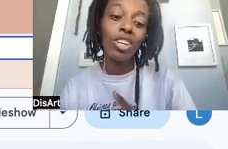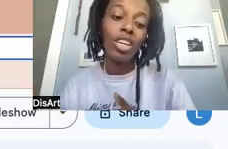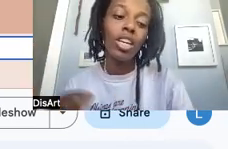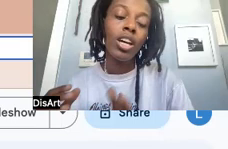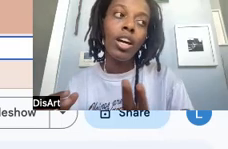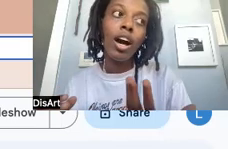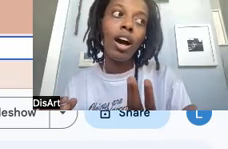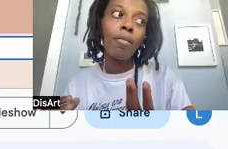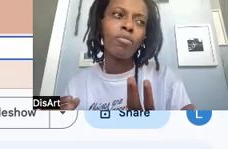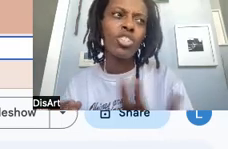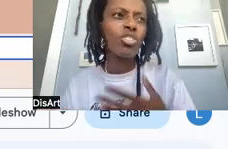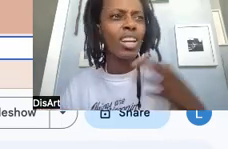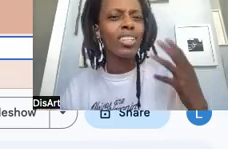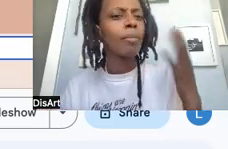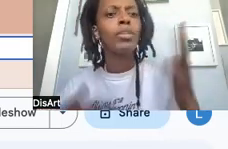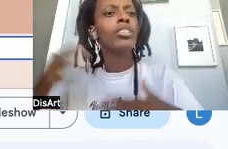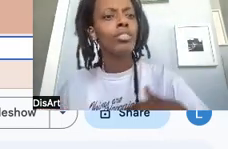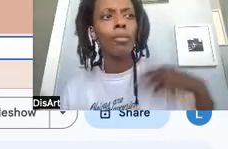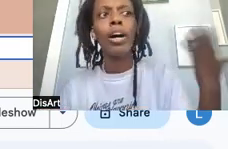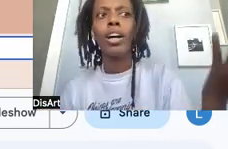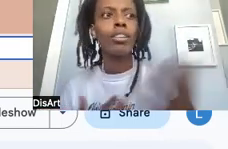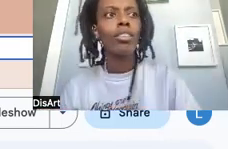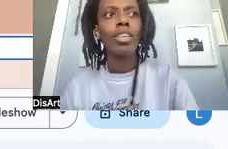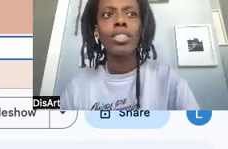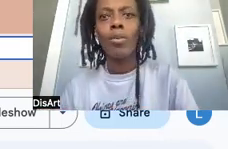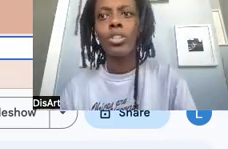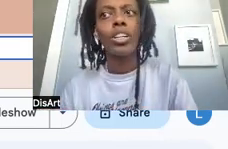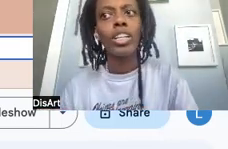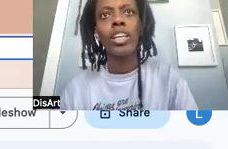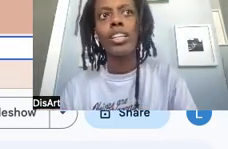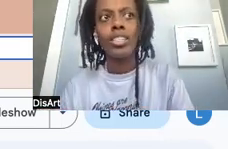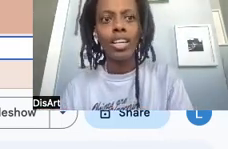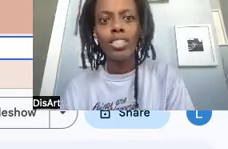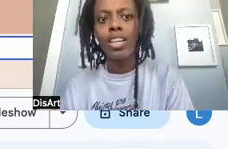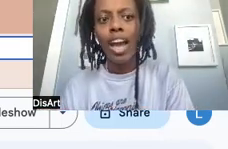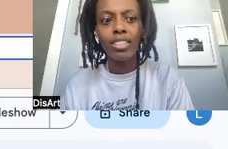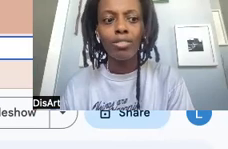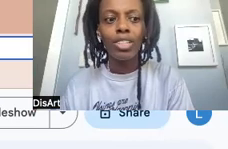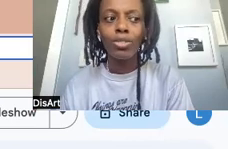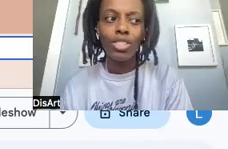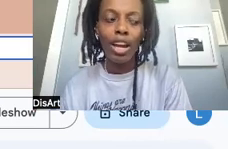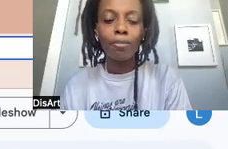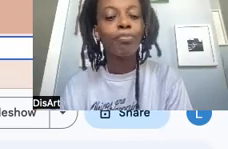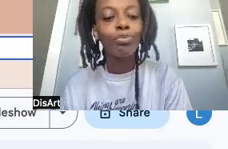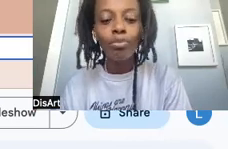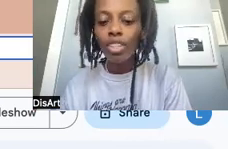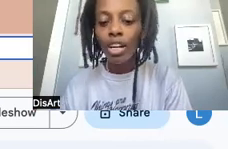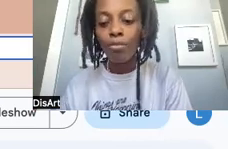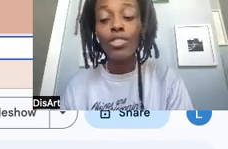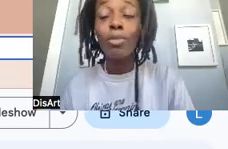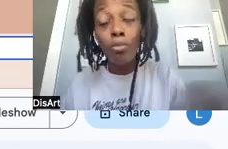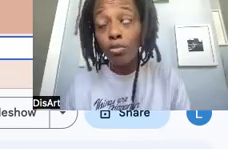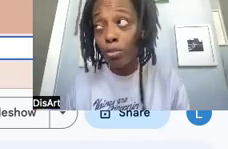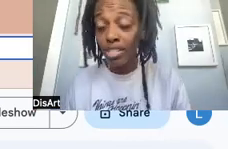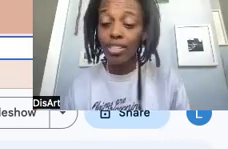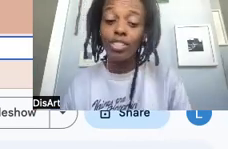this community, just try to like build upon the things that we're learning and discussing actively in real time.